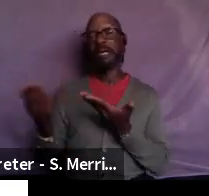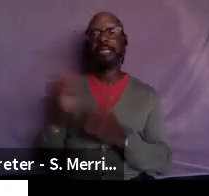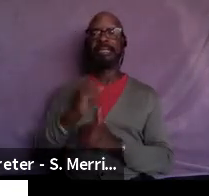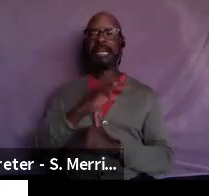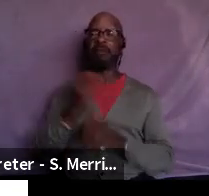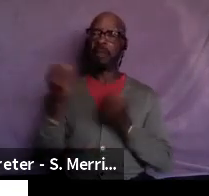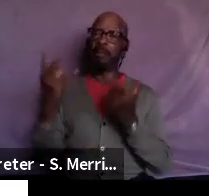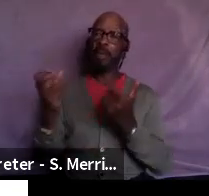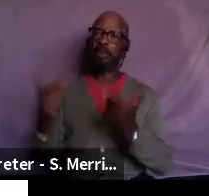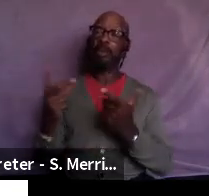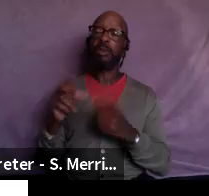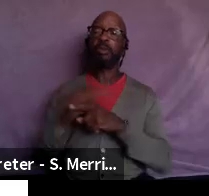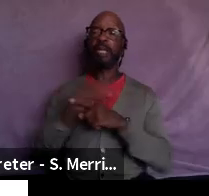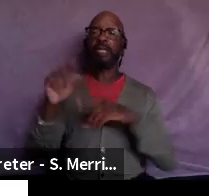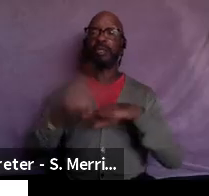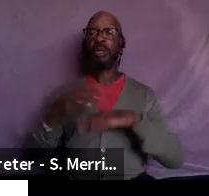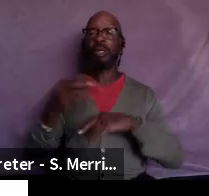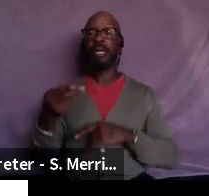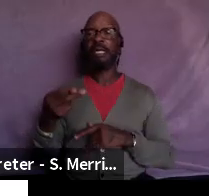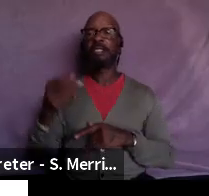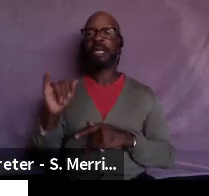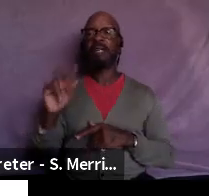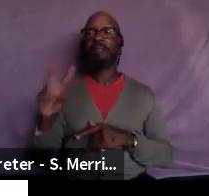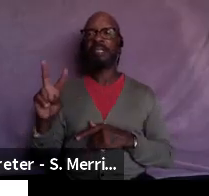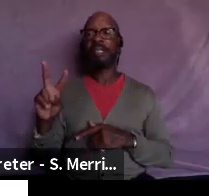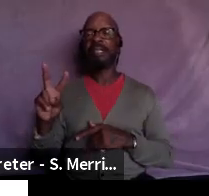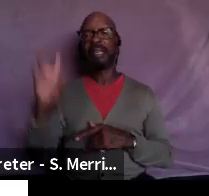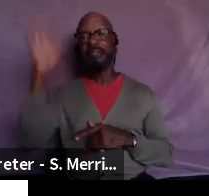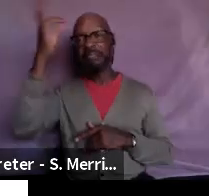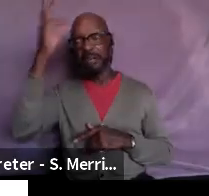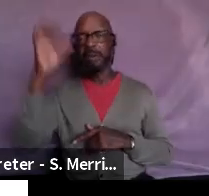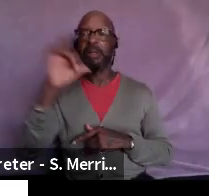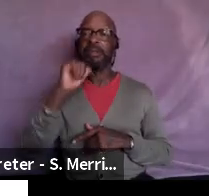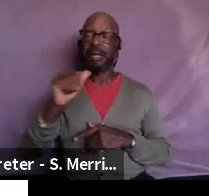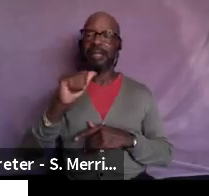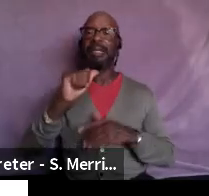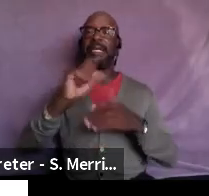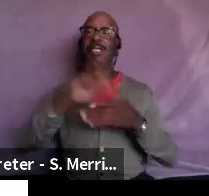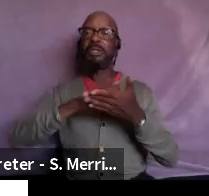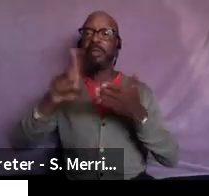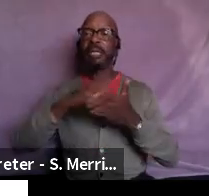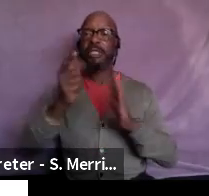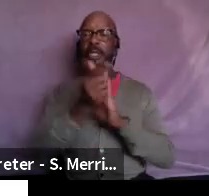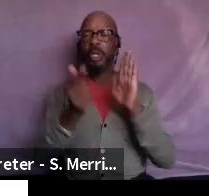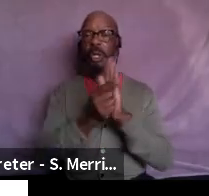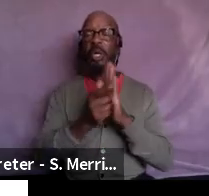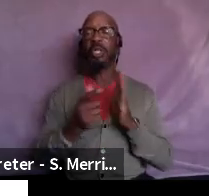on HIV, federal non-discrimination laws, grievance procedures, and